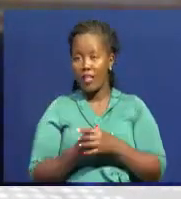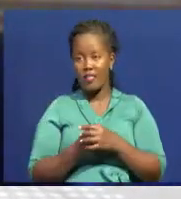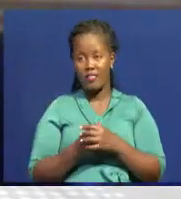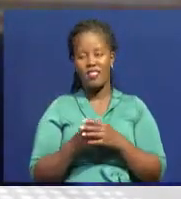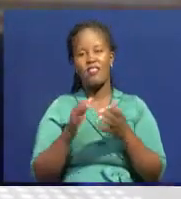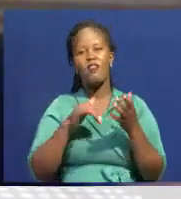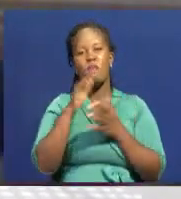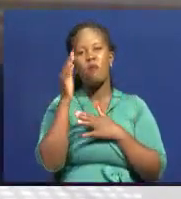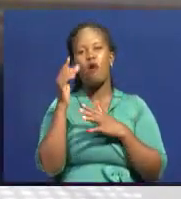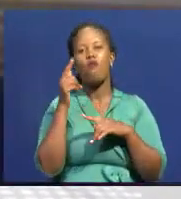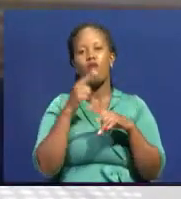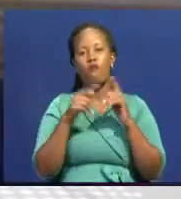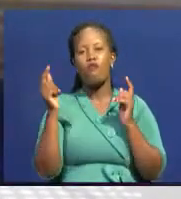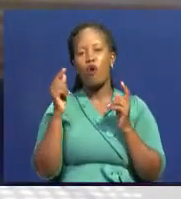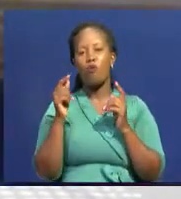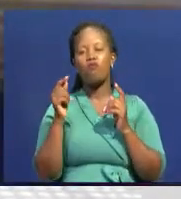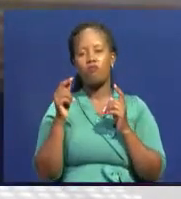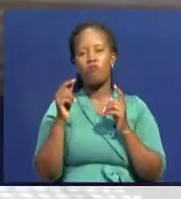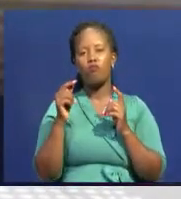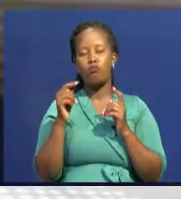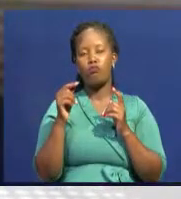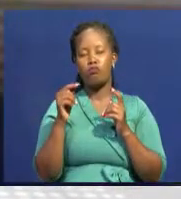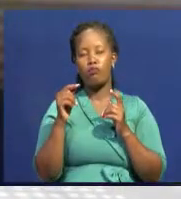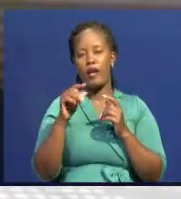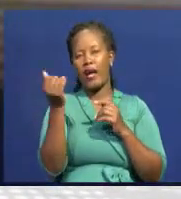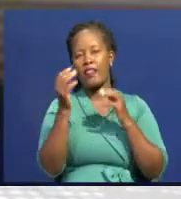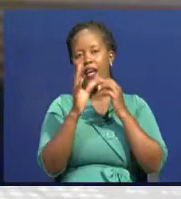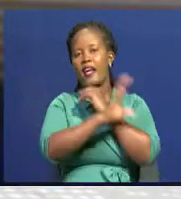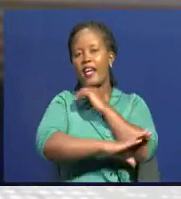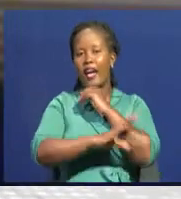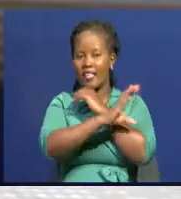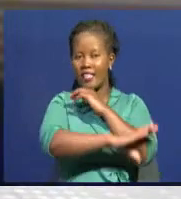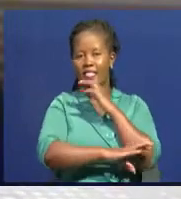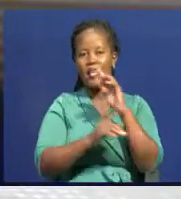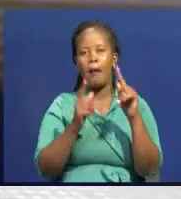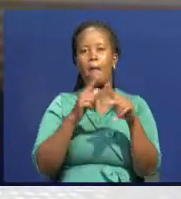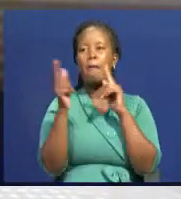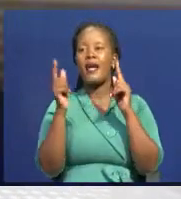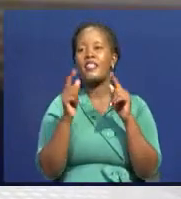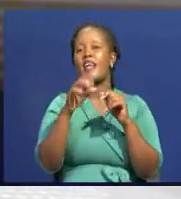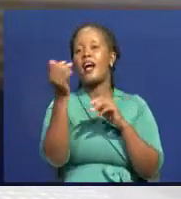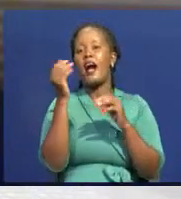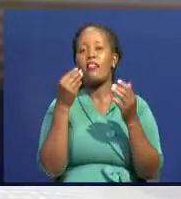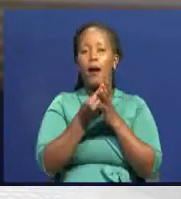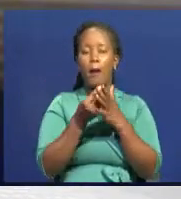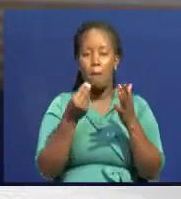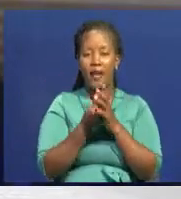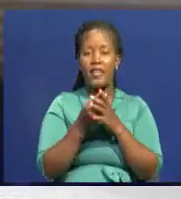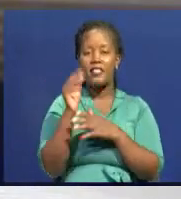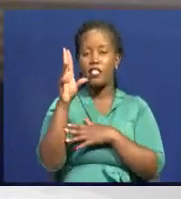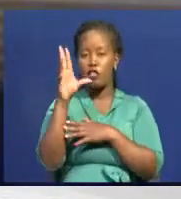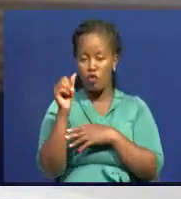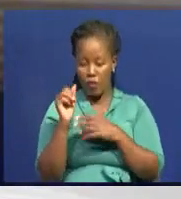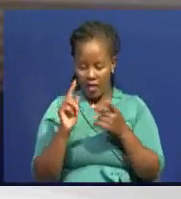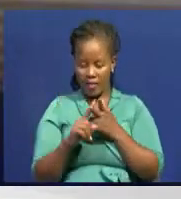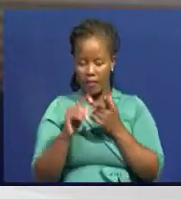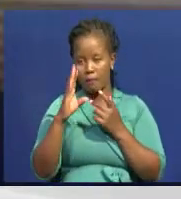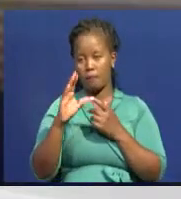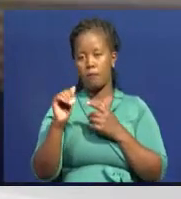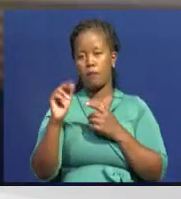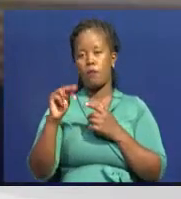mainly the Middle East. Mm-hmm. But there's tons and tons and tons of money in the US and Canada and Australia in this